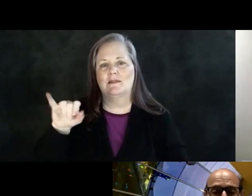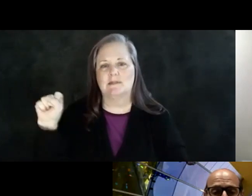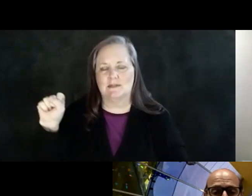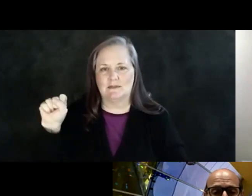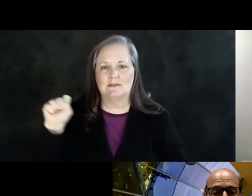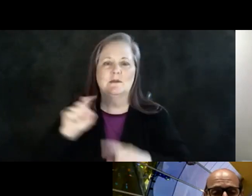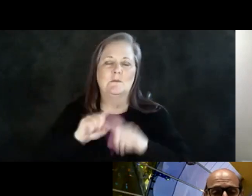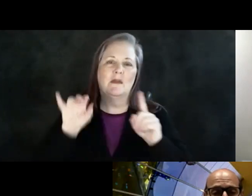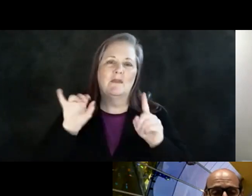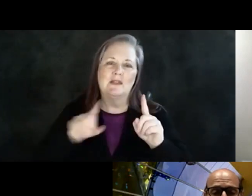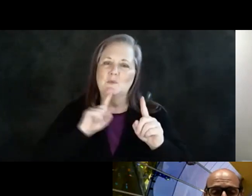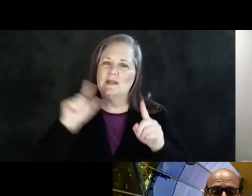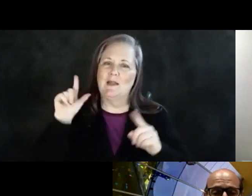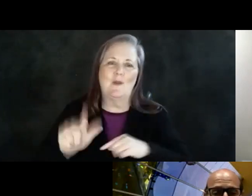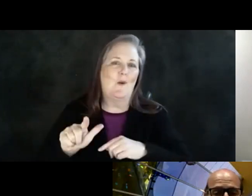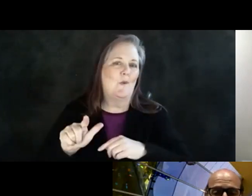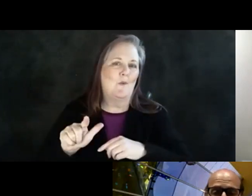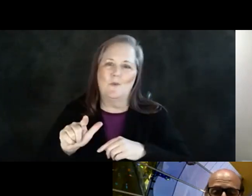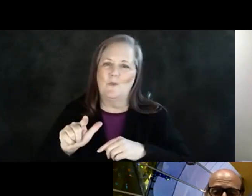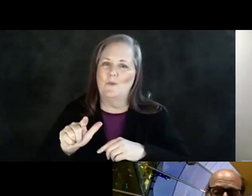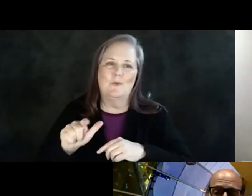really low.